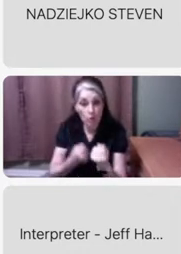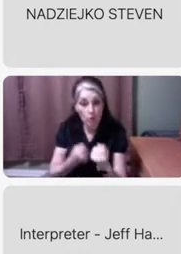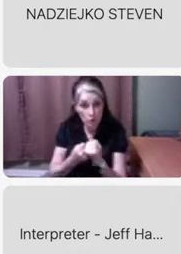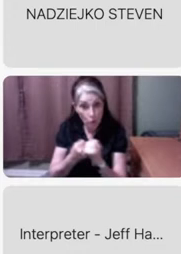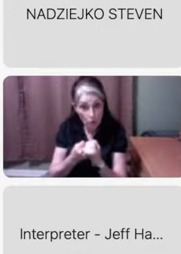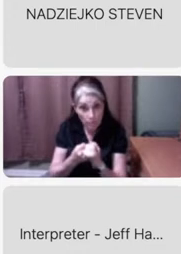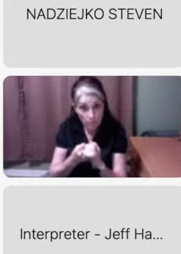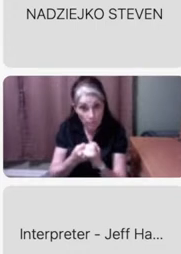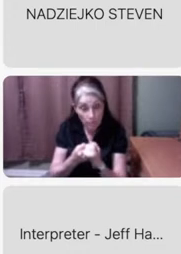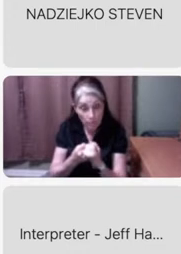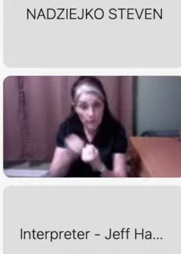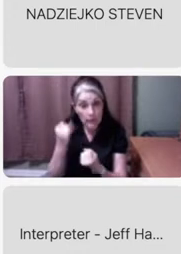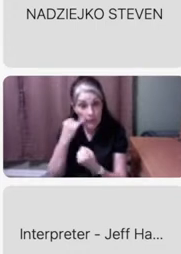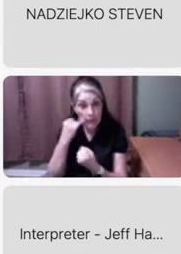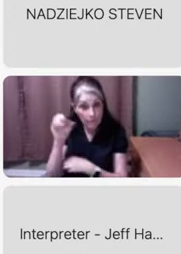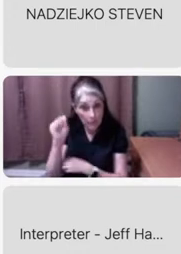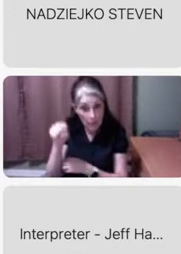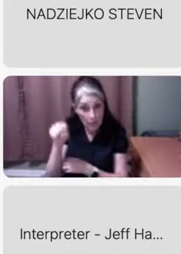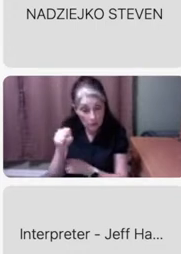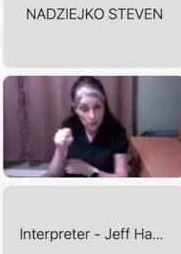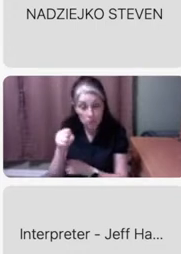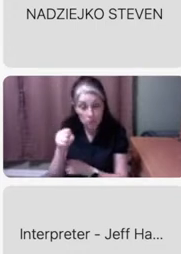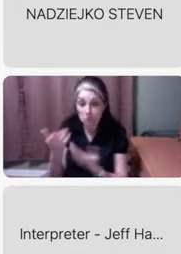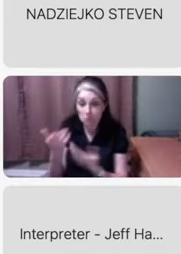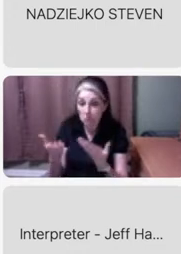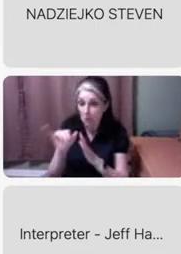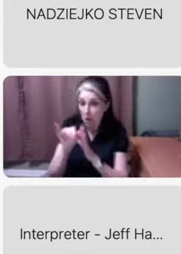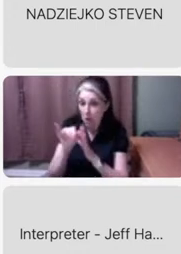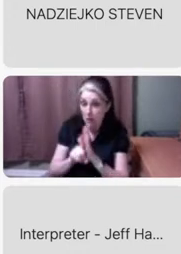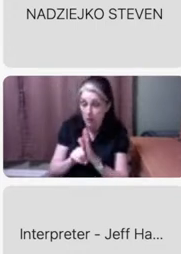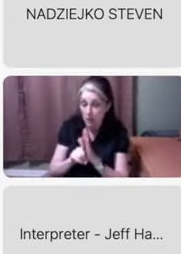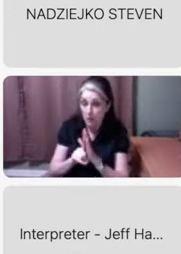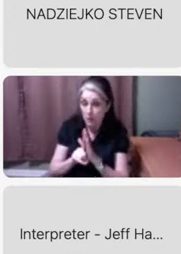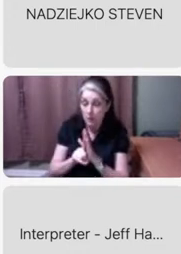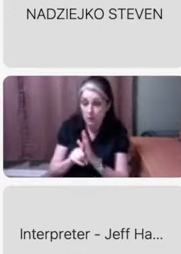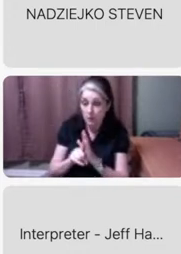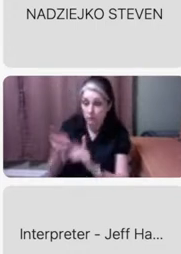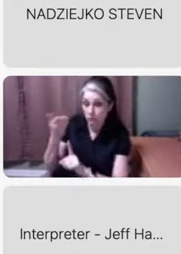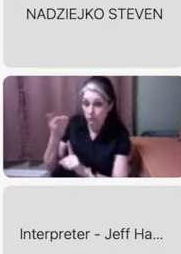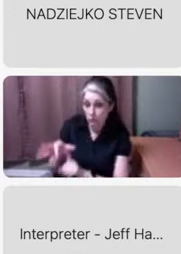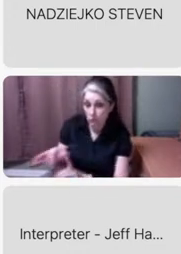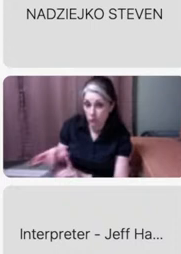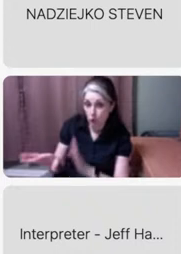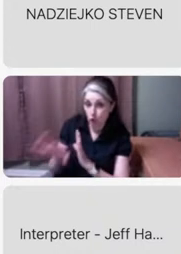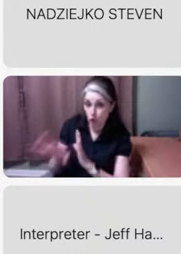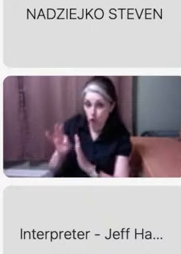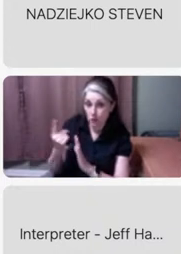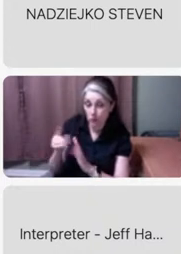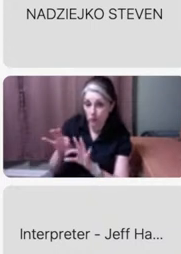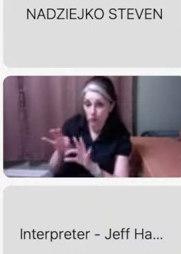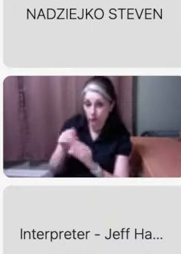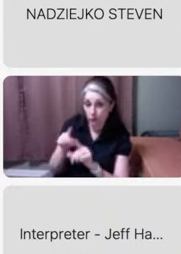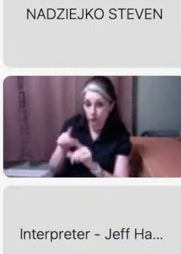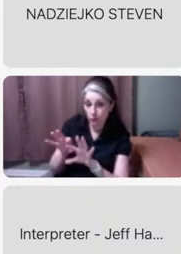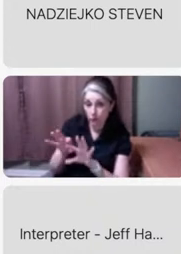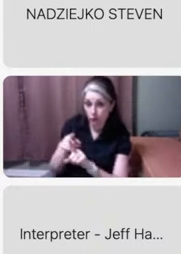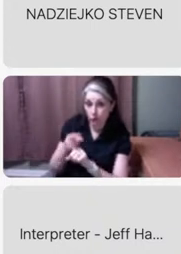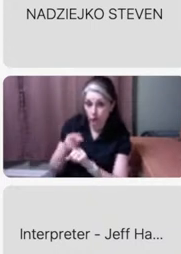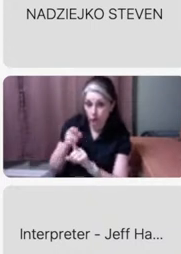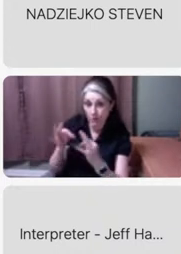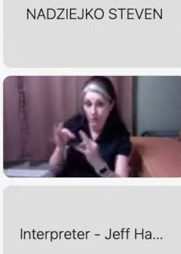are uh then perhaps identifying a spokesperson from the family or whoever in the family is a point of contact to work with us because this will be a process